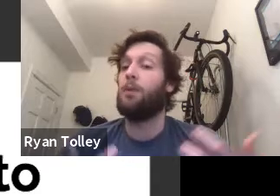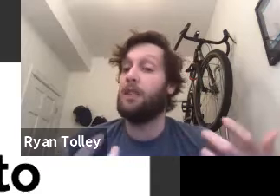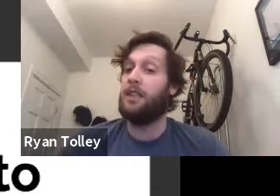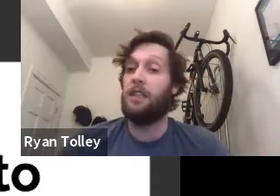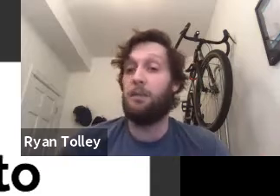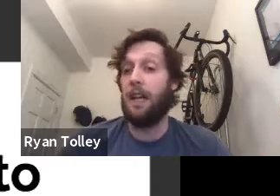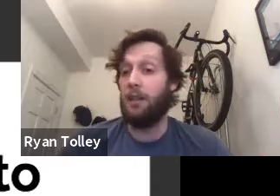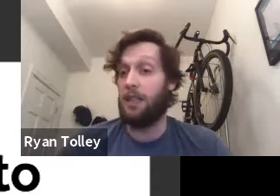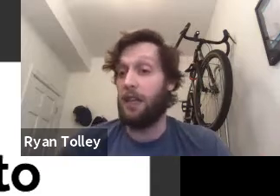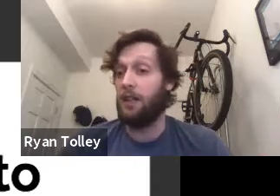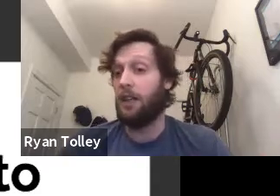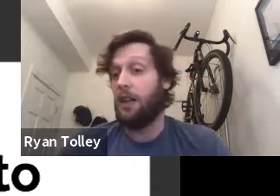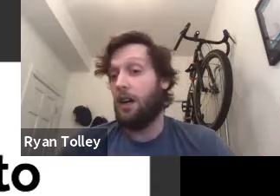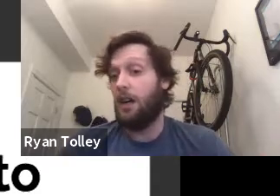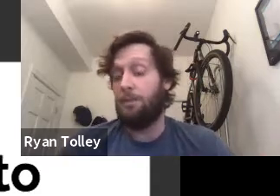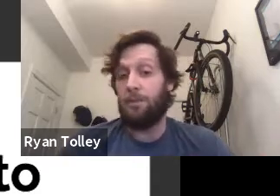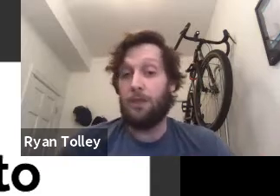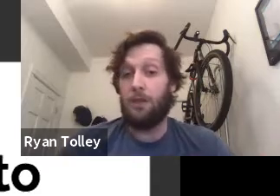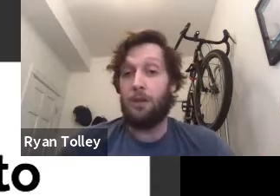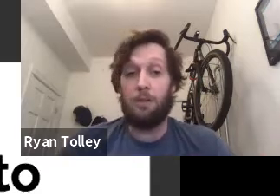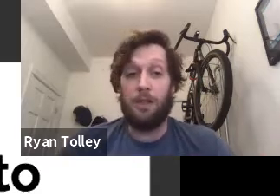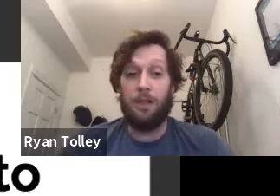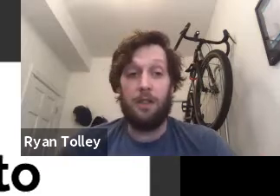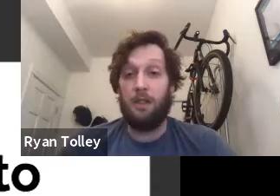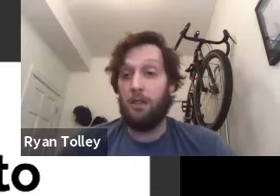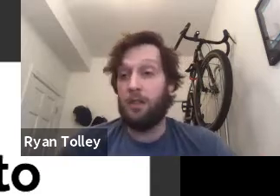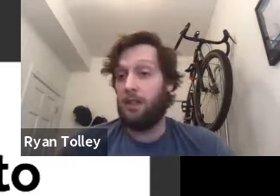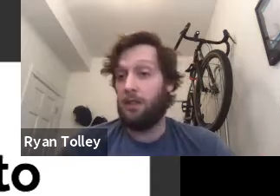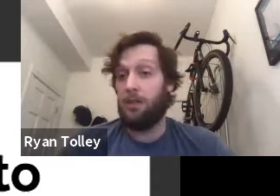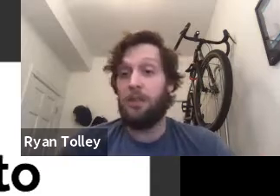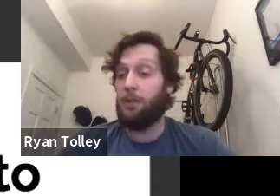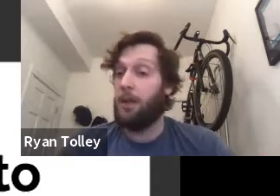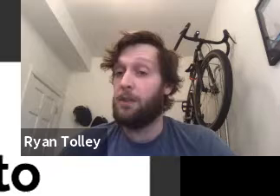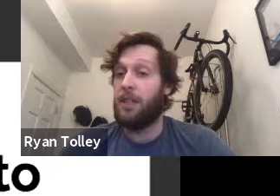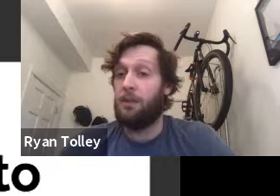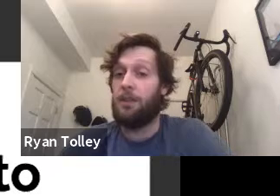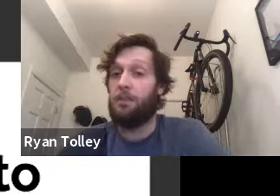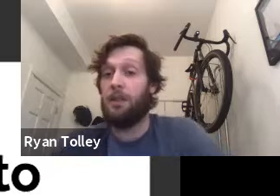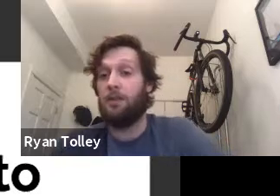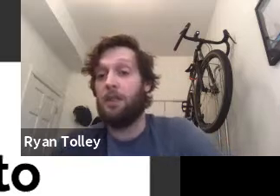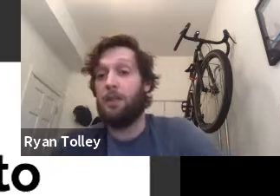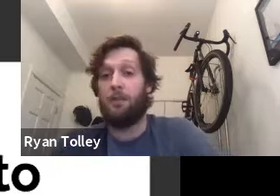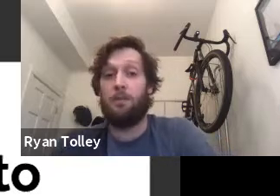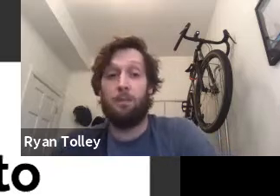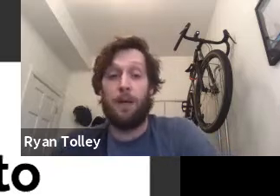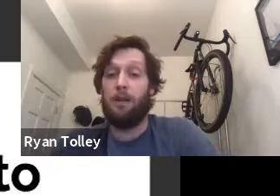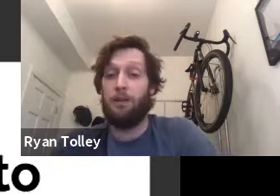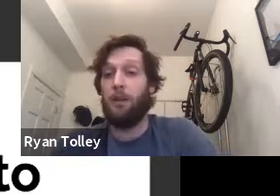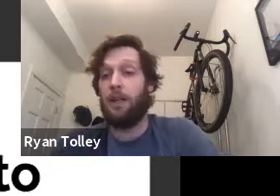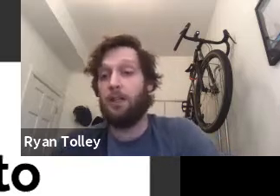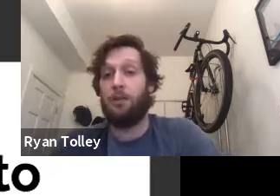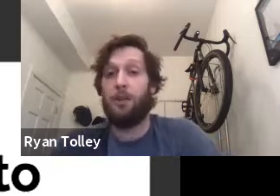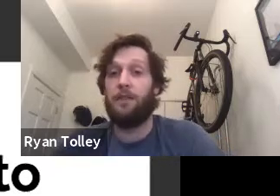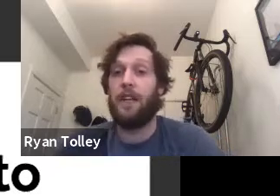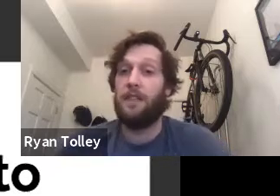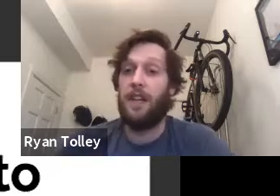community is important, it needs to be held together. So using tools like Representable can really be a powerful